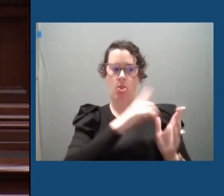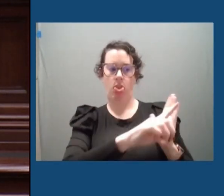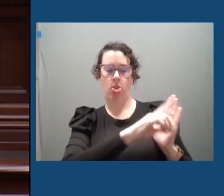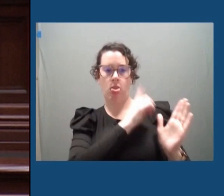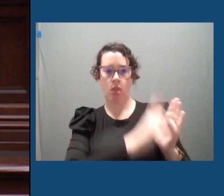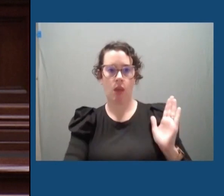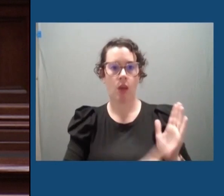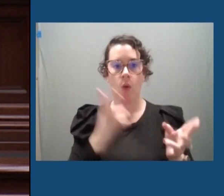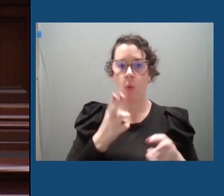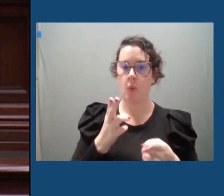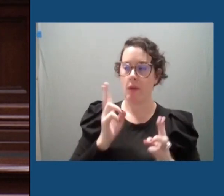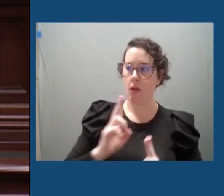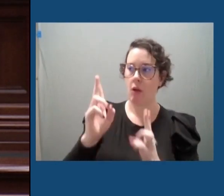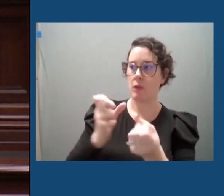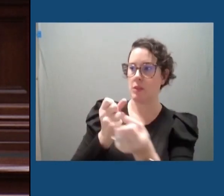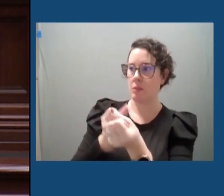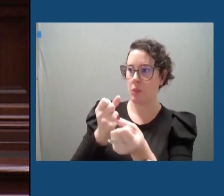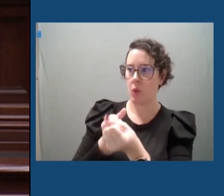Nations communities,